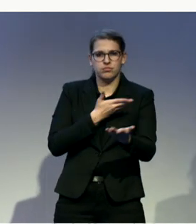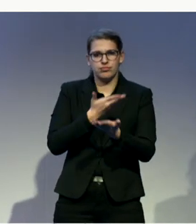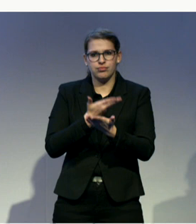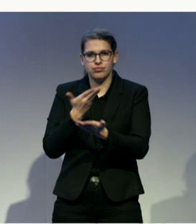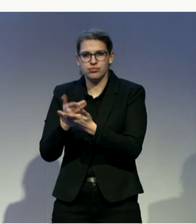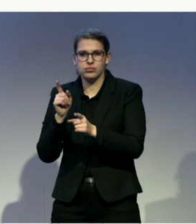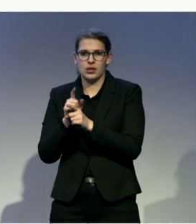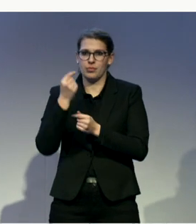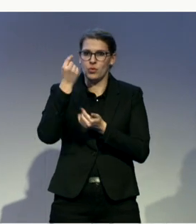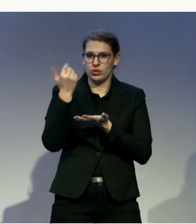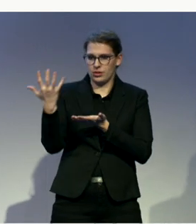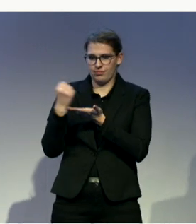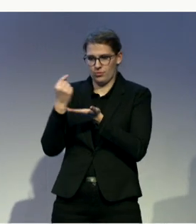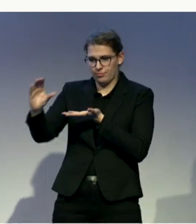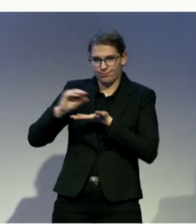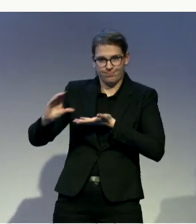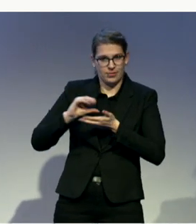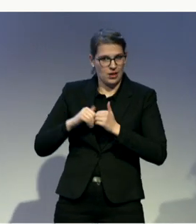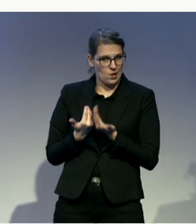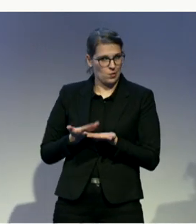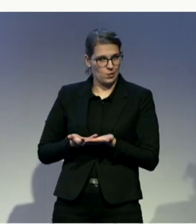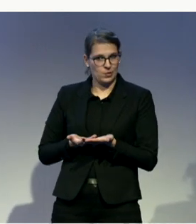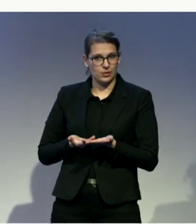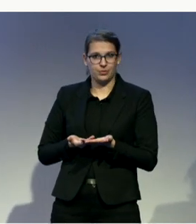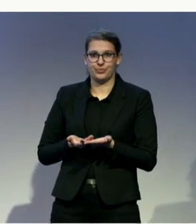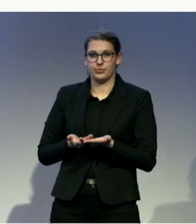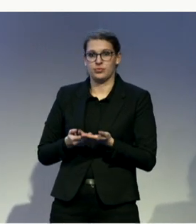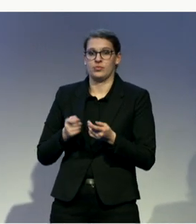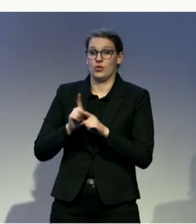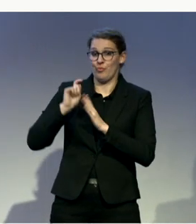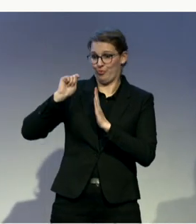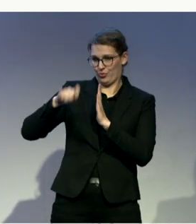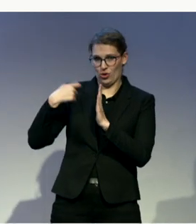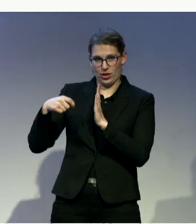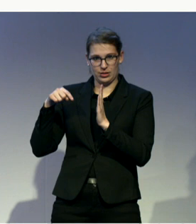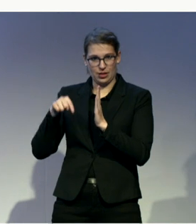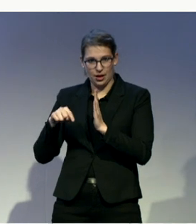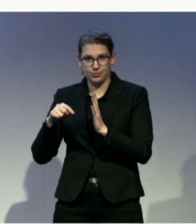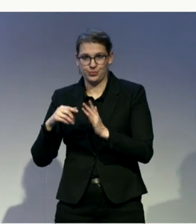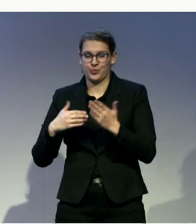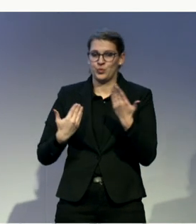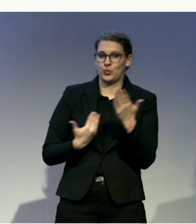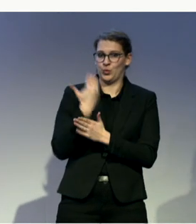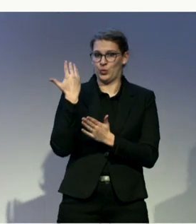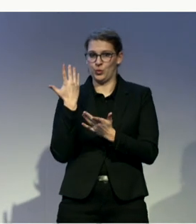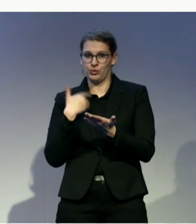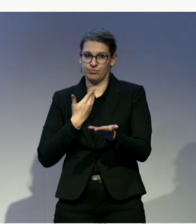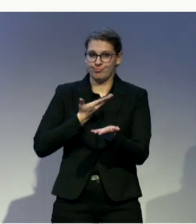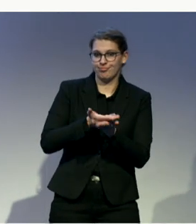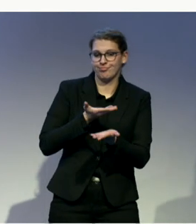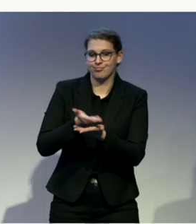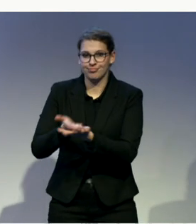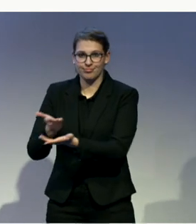itself establishes new activities which fully include users of